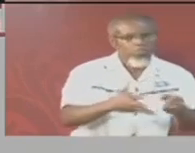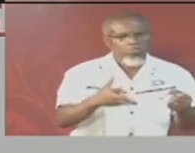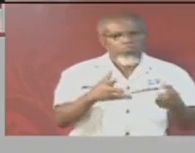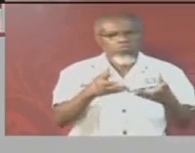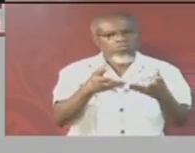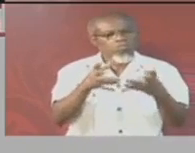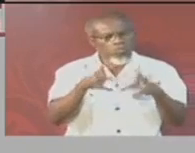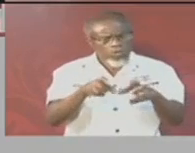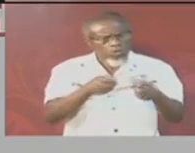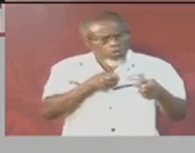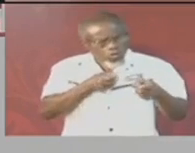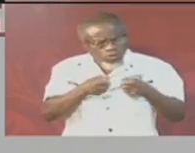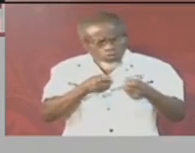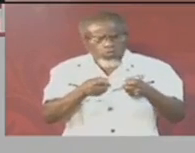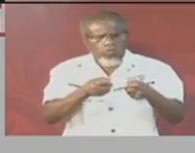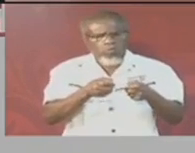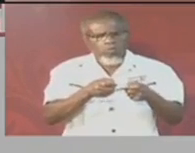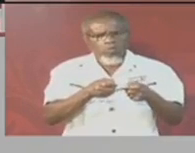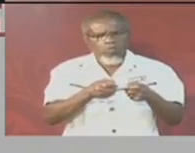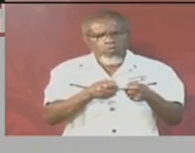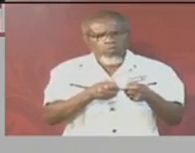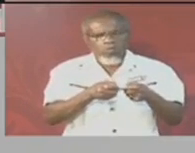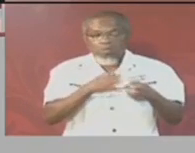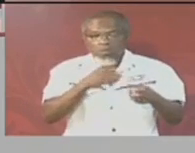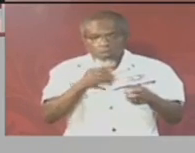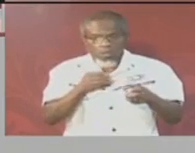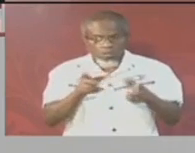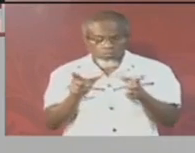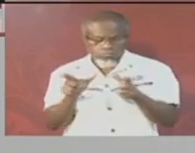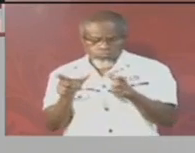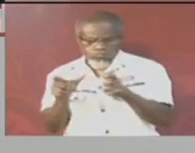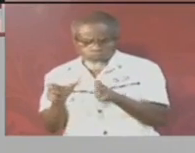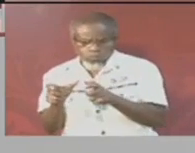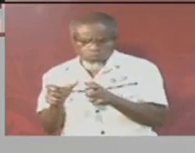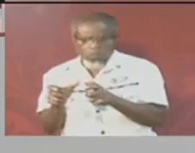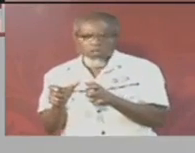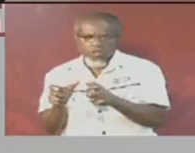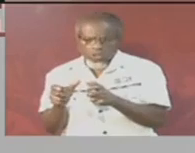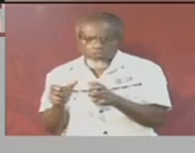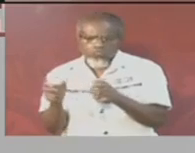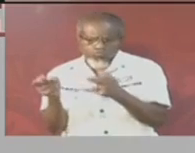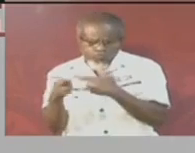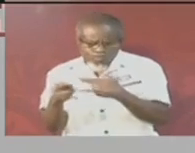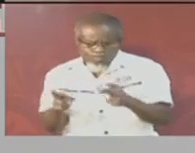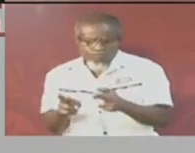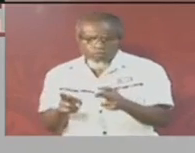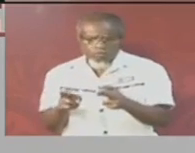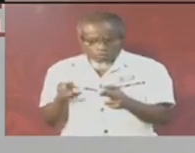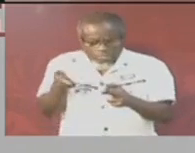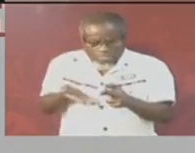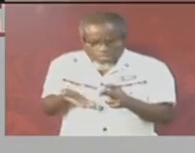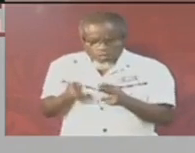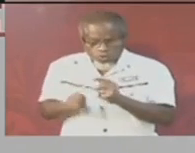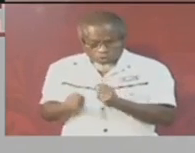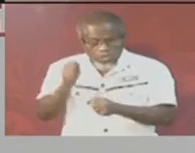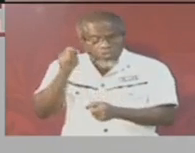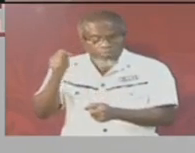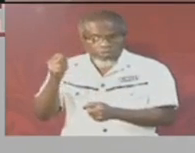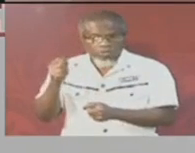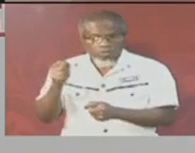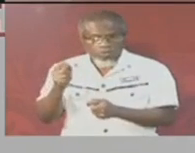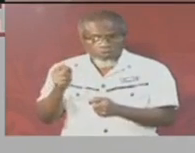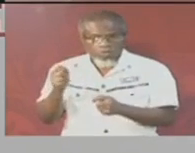One aspect of that is the quarantine capacity of this small island state called Trinidad and